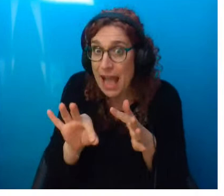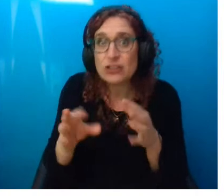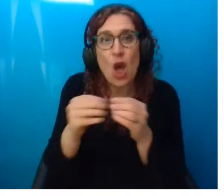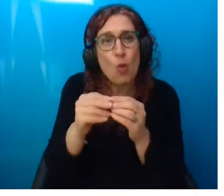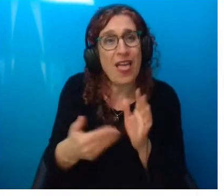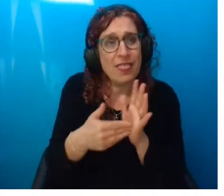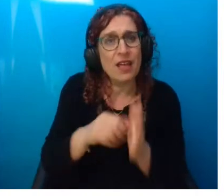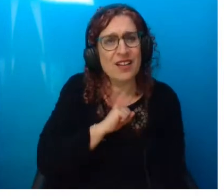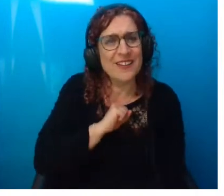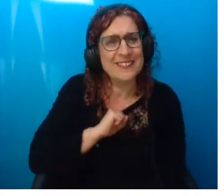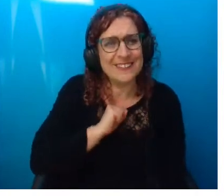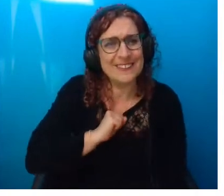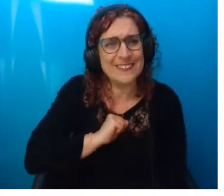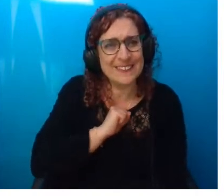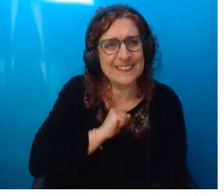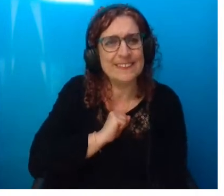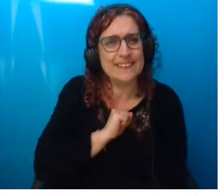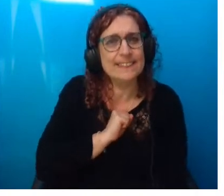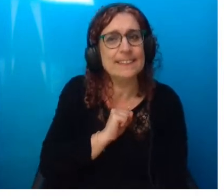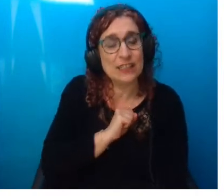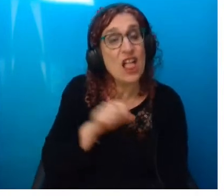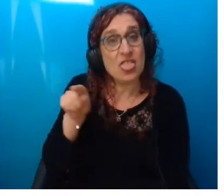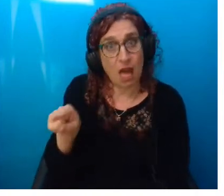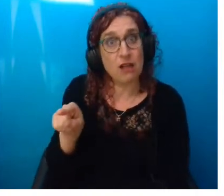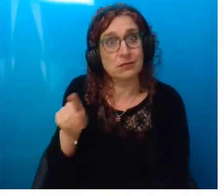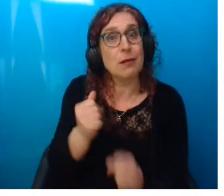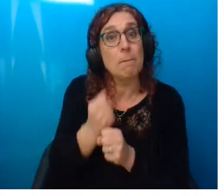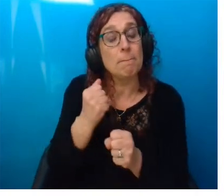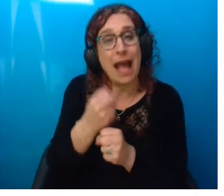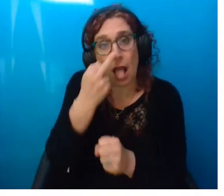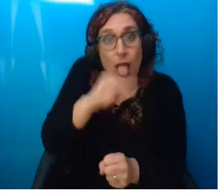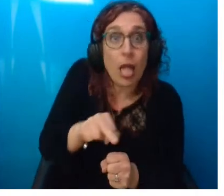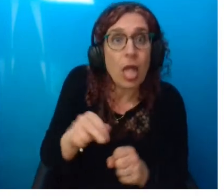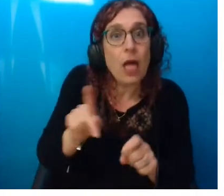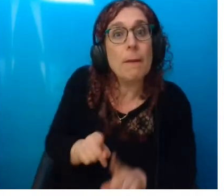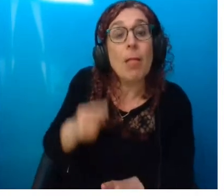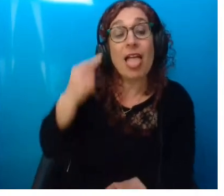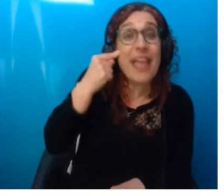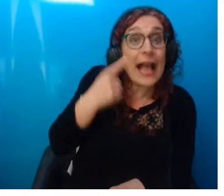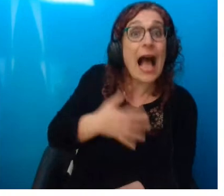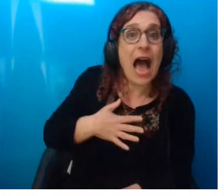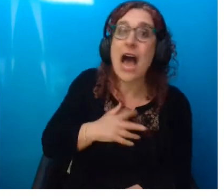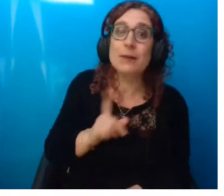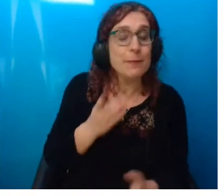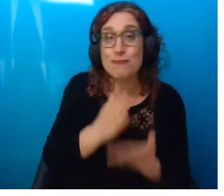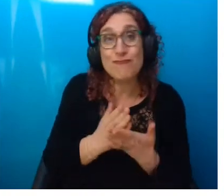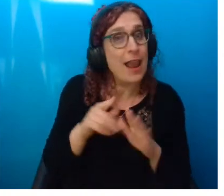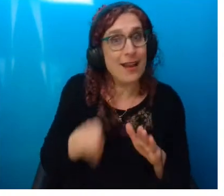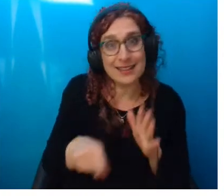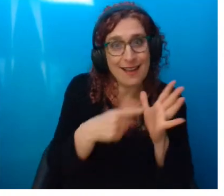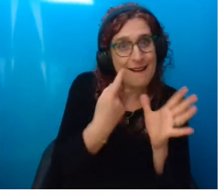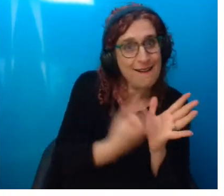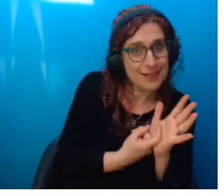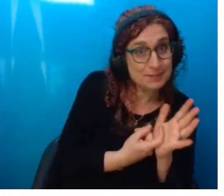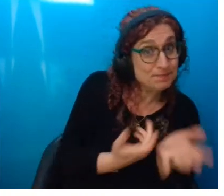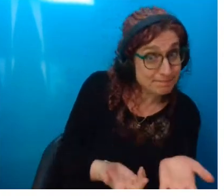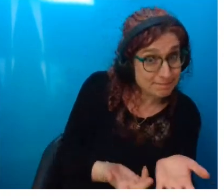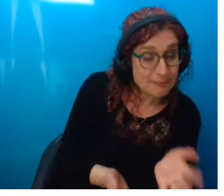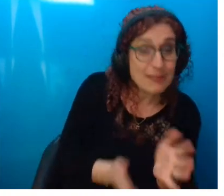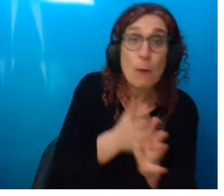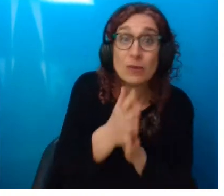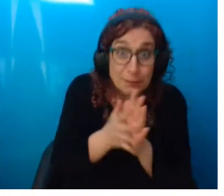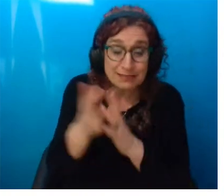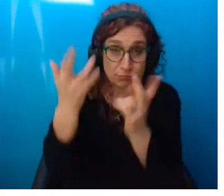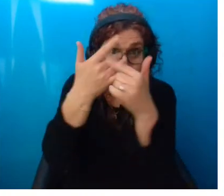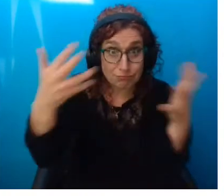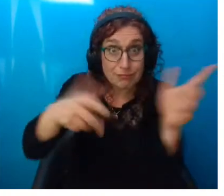sometimes goes with it. So the takeaway message I'd like to leave you with for this part is that many patients in primary care with a